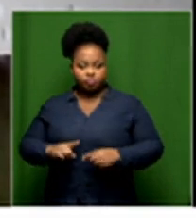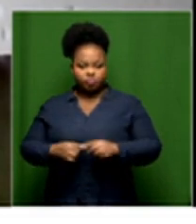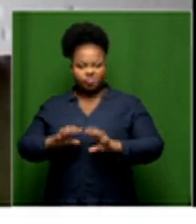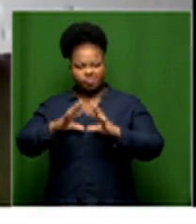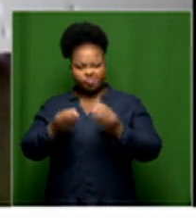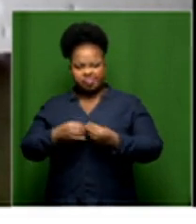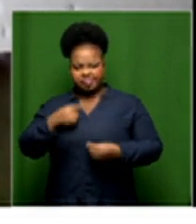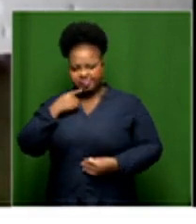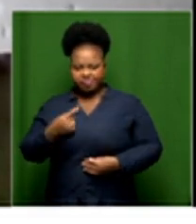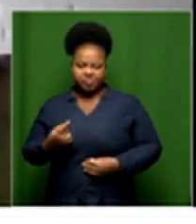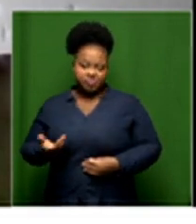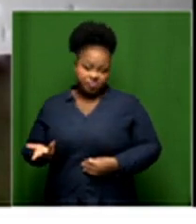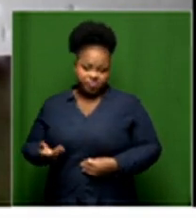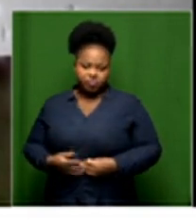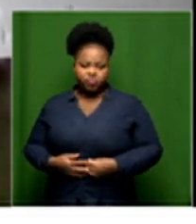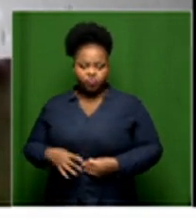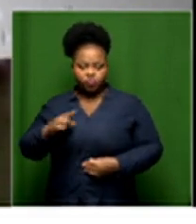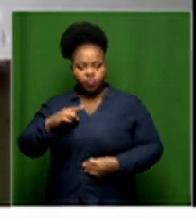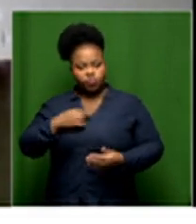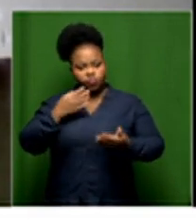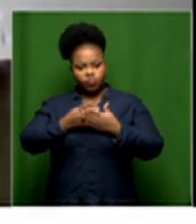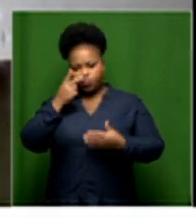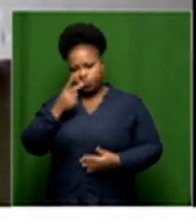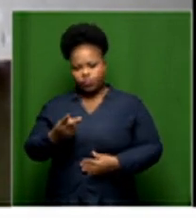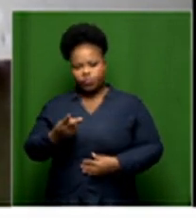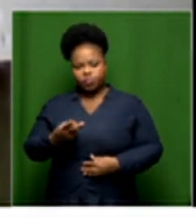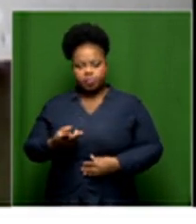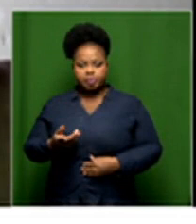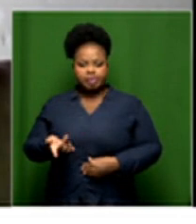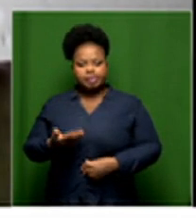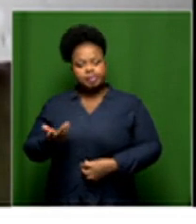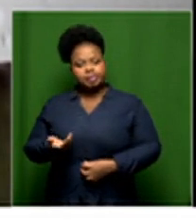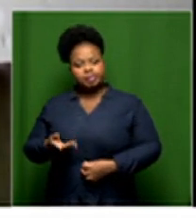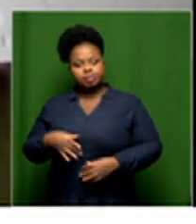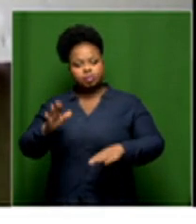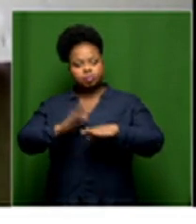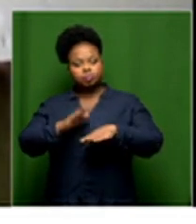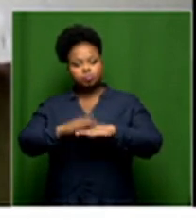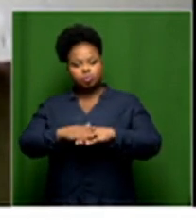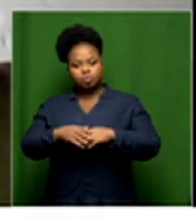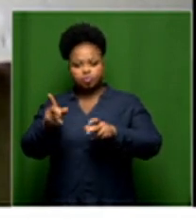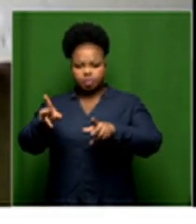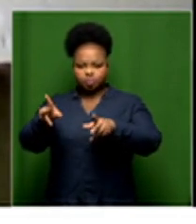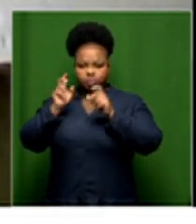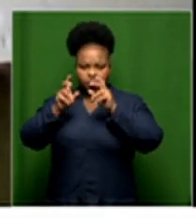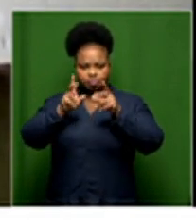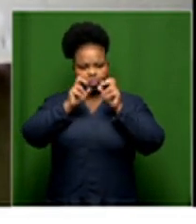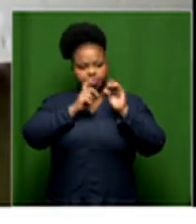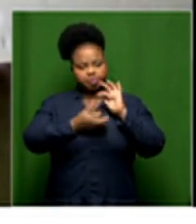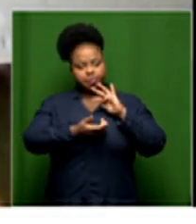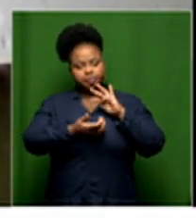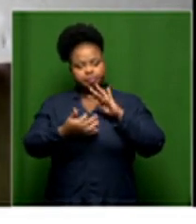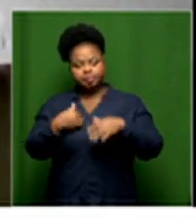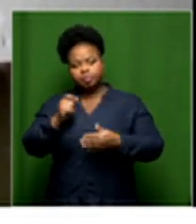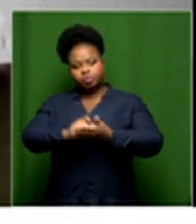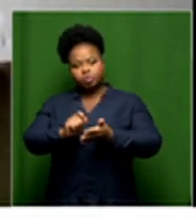talking about. So you can see that there are more sources that I grab inspiration from